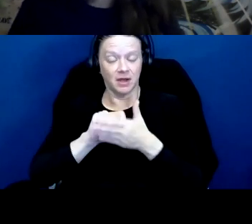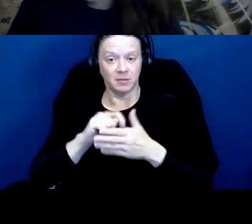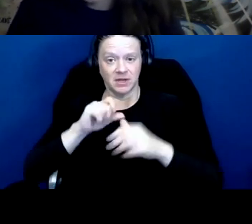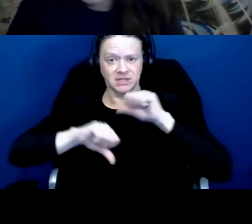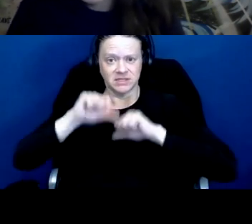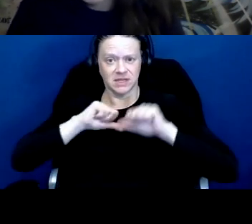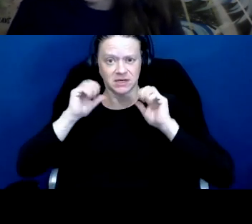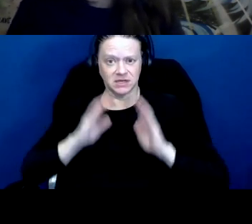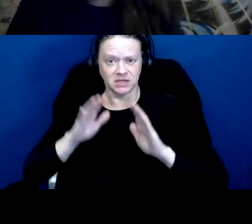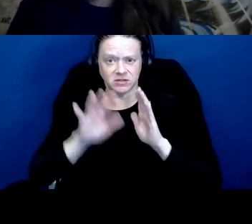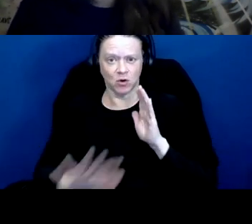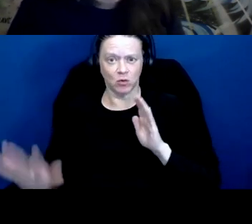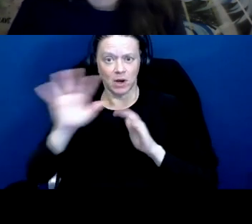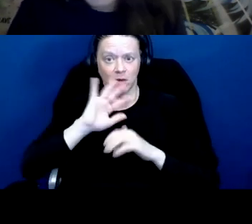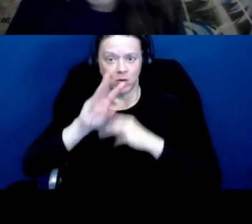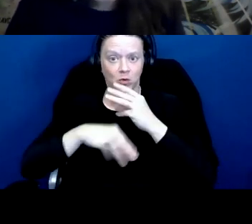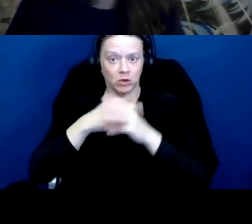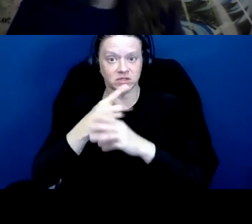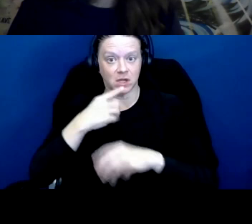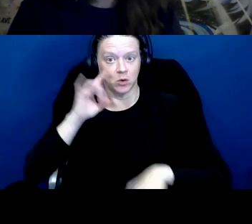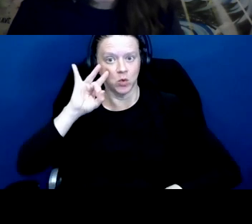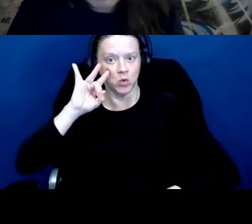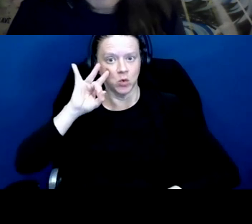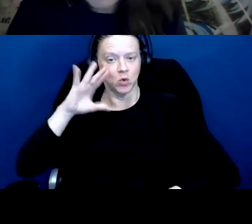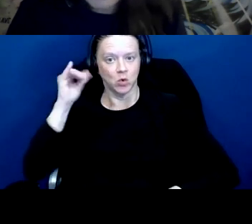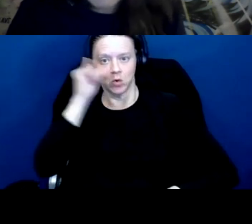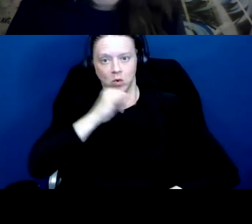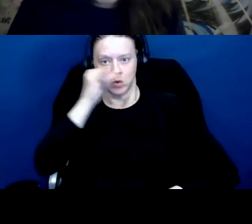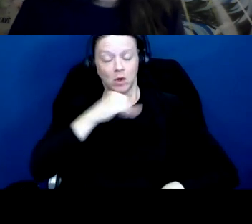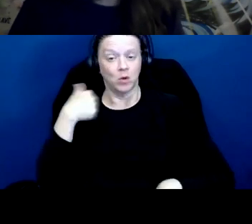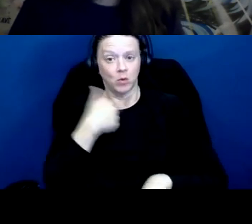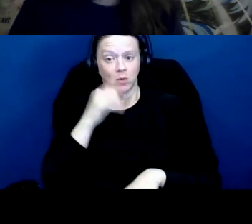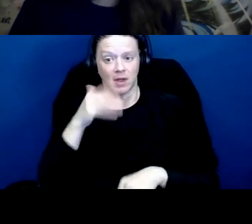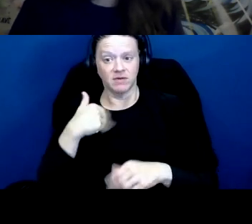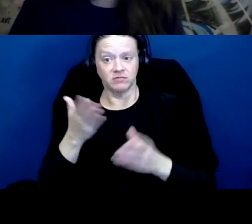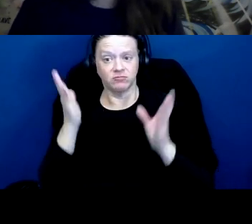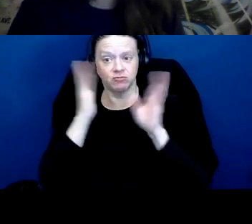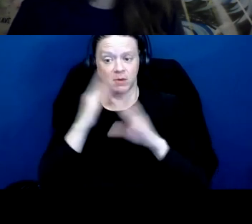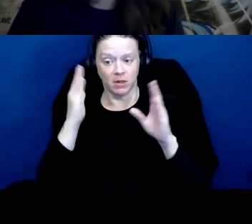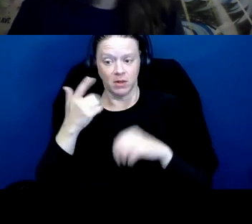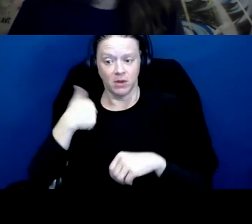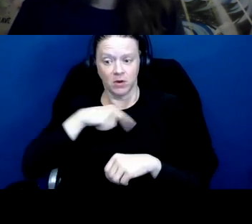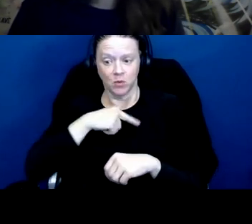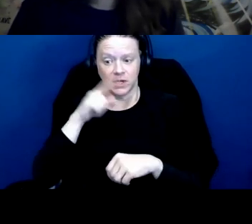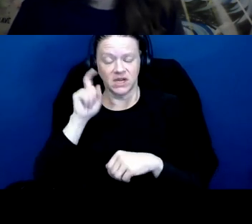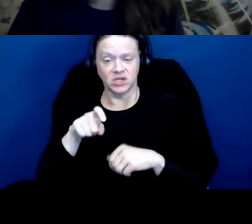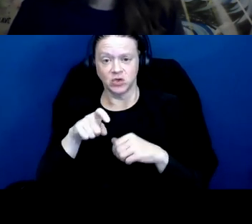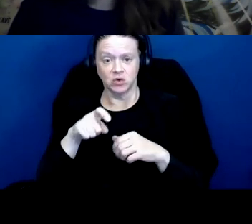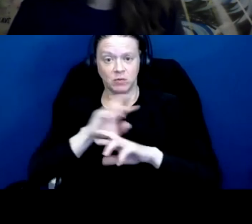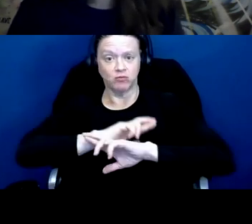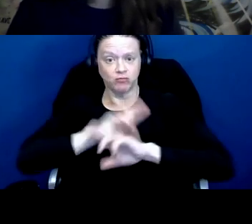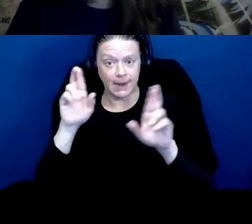scientists around the world said, oh man, we are in trouble here. we need to be